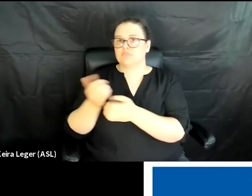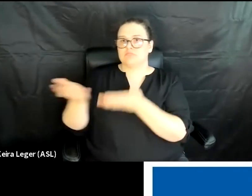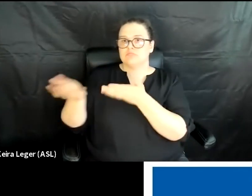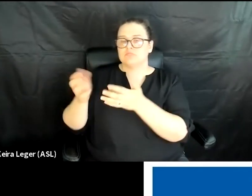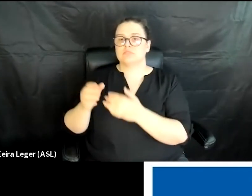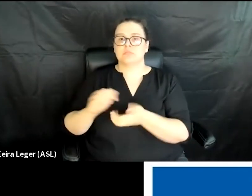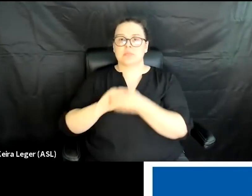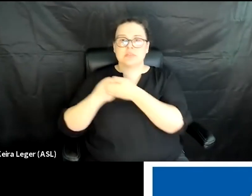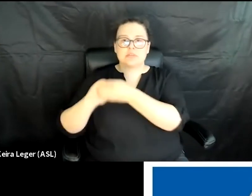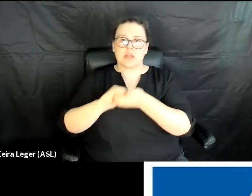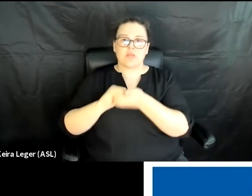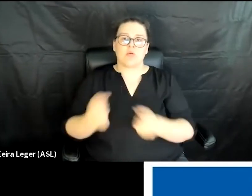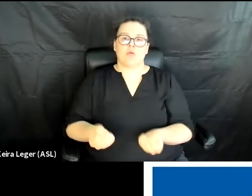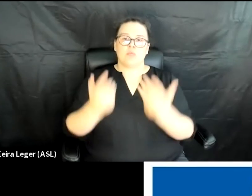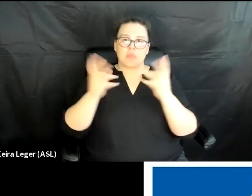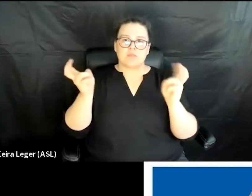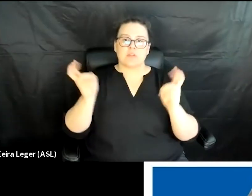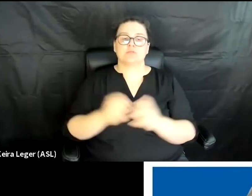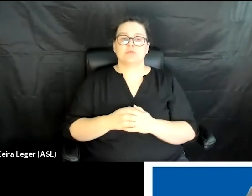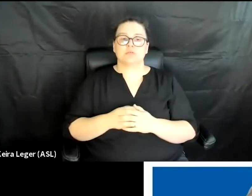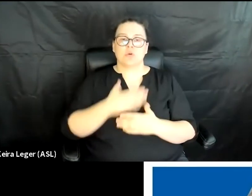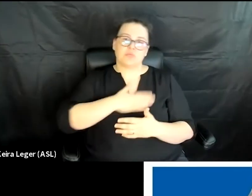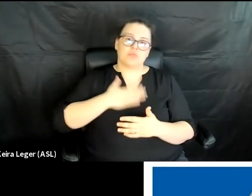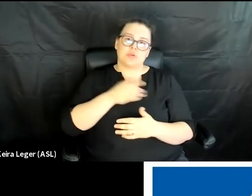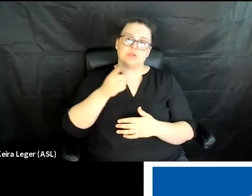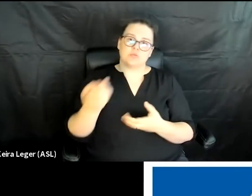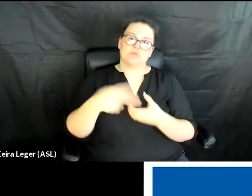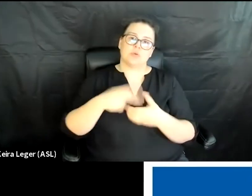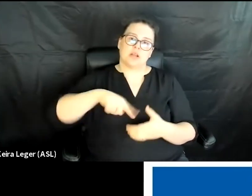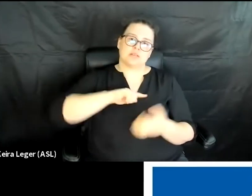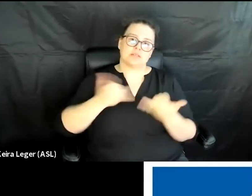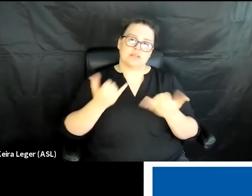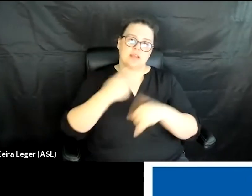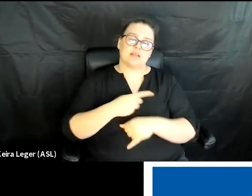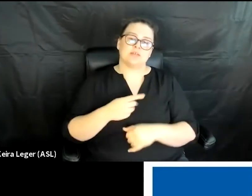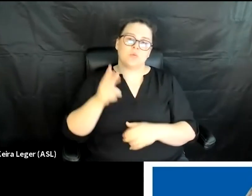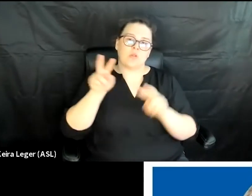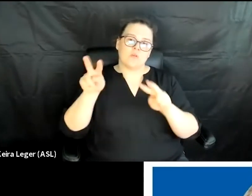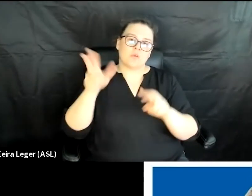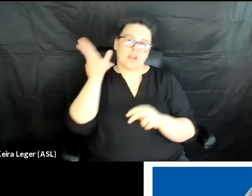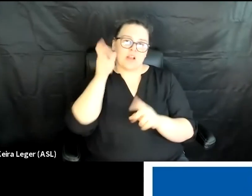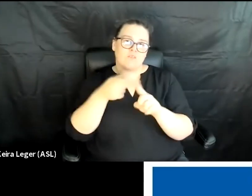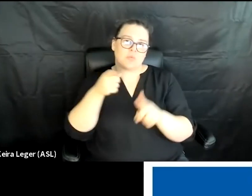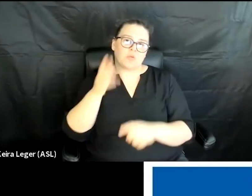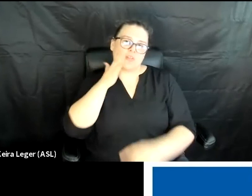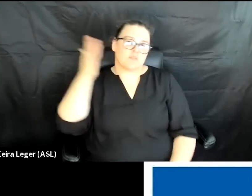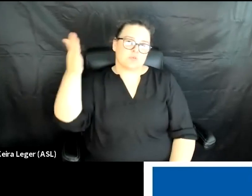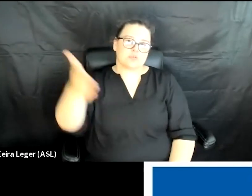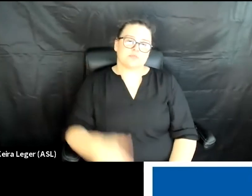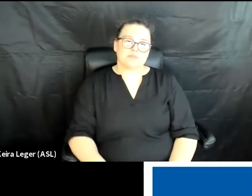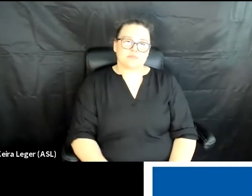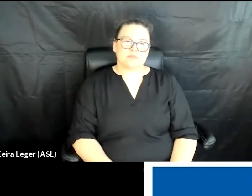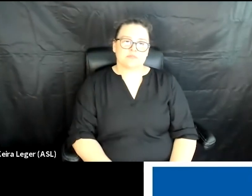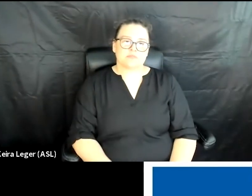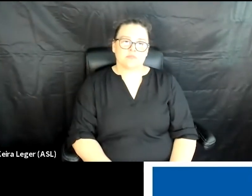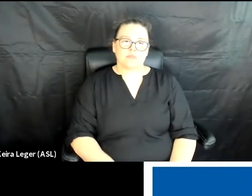we appreciate your joining us today. It's been a lively conversation, and we look forward to hearing from you all in the future. And Jennifer's got a